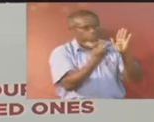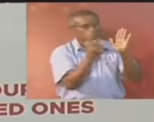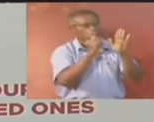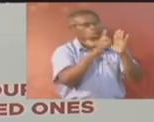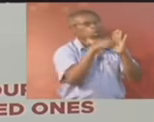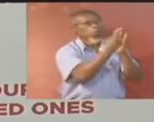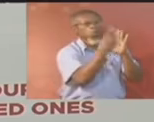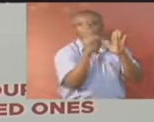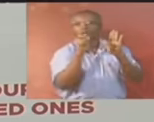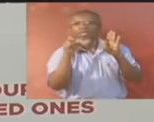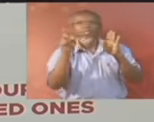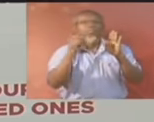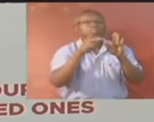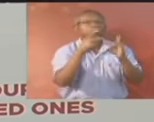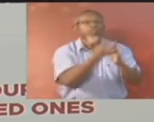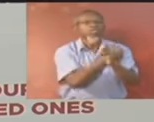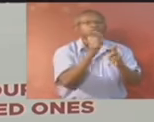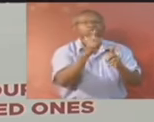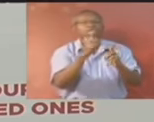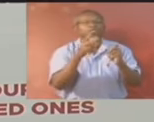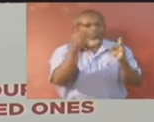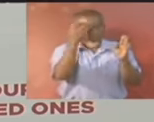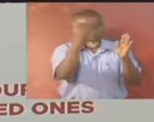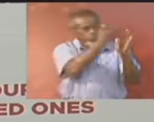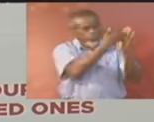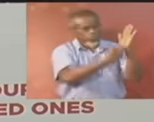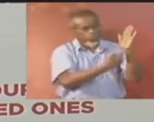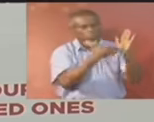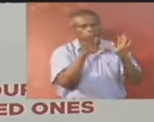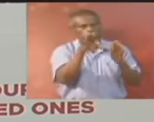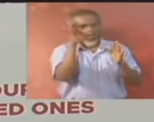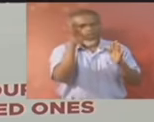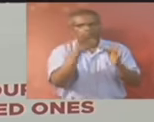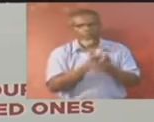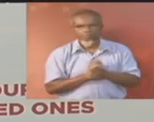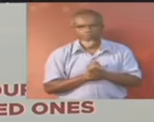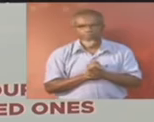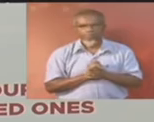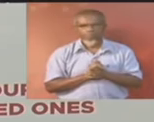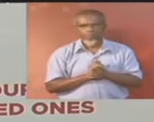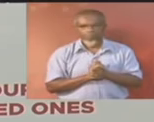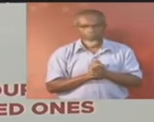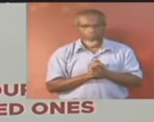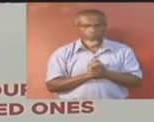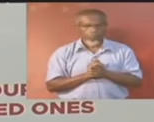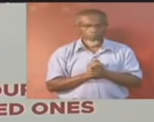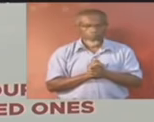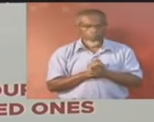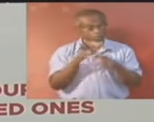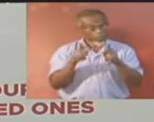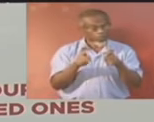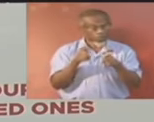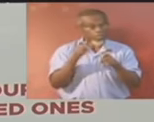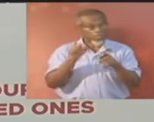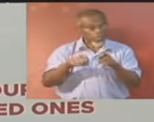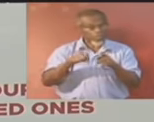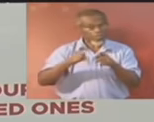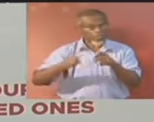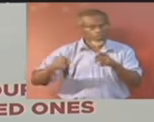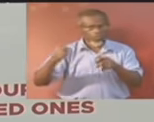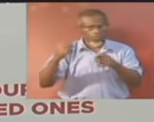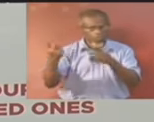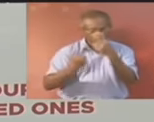appointments. Yes, we understand, and due to the high vaccine acceptance rates, we have been inundated with calls